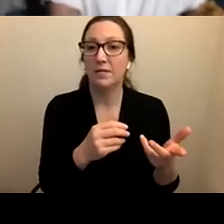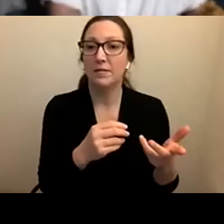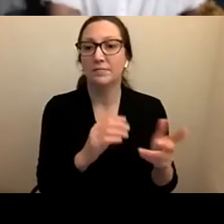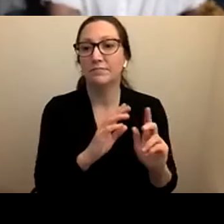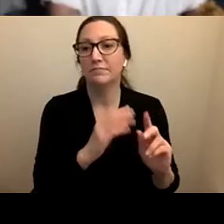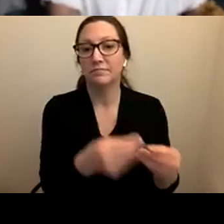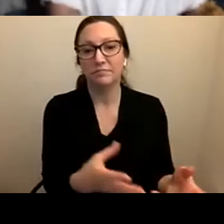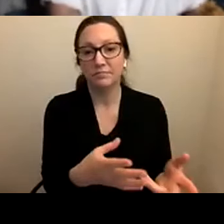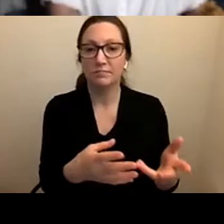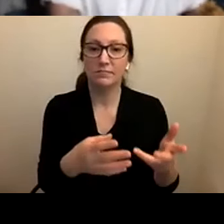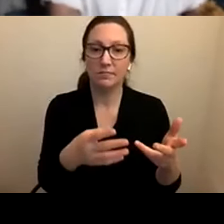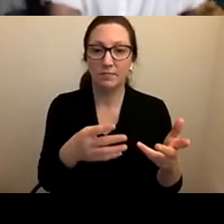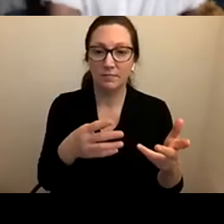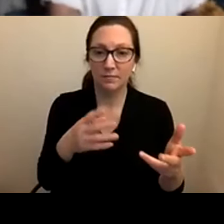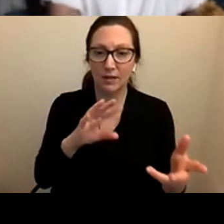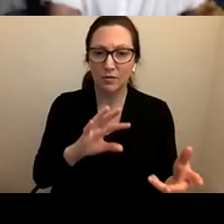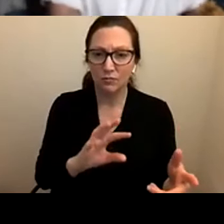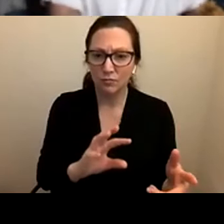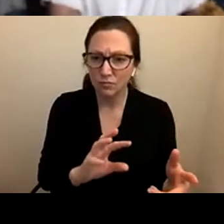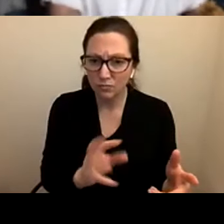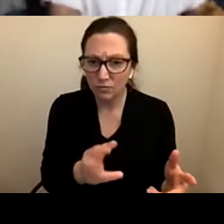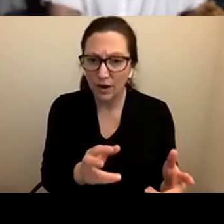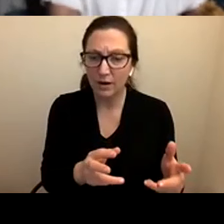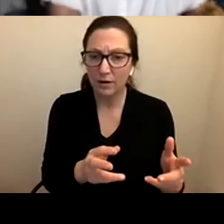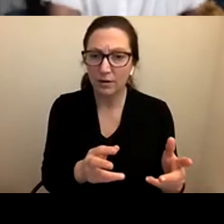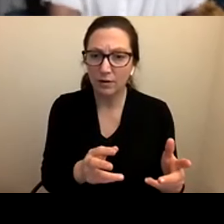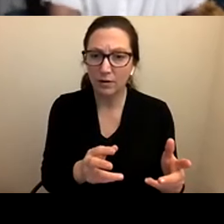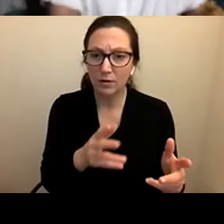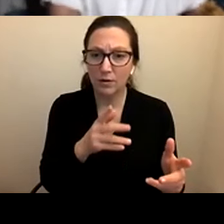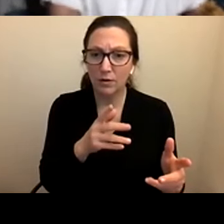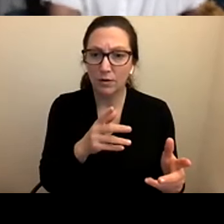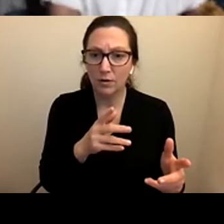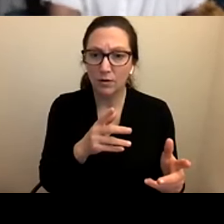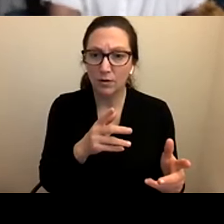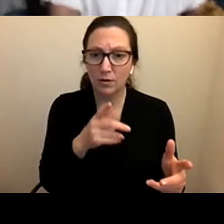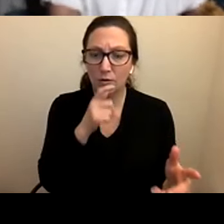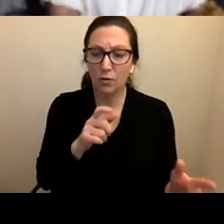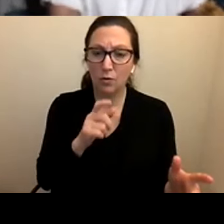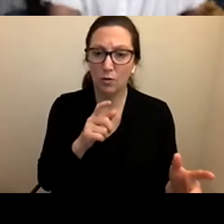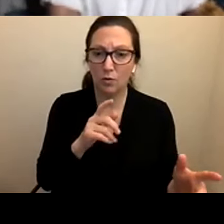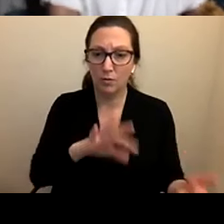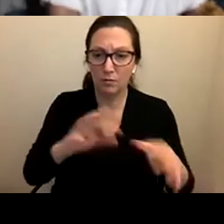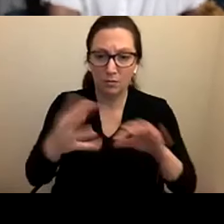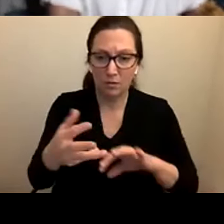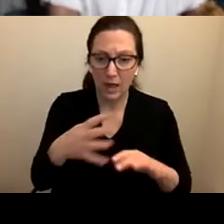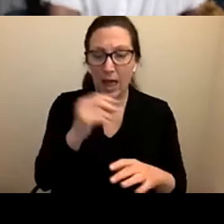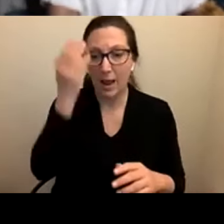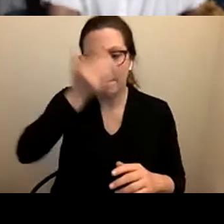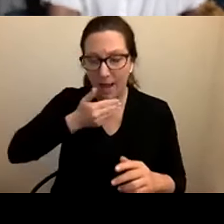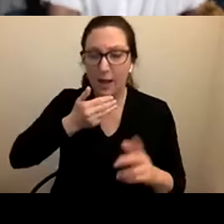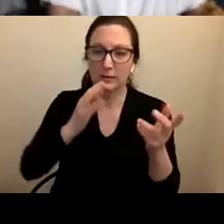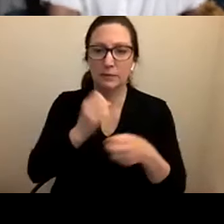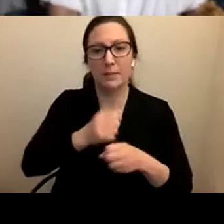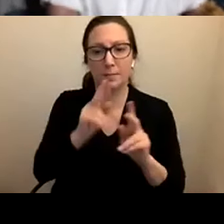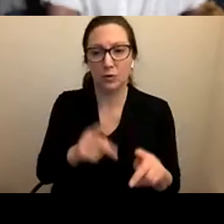would send loud sounds to disrupt thought, heavy bags on one's neck, and masks made to one look ugly. Now, although the situation